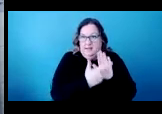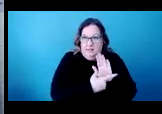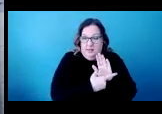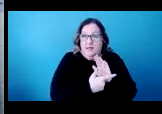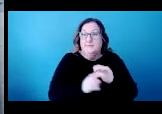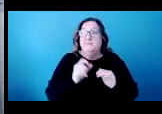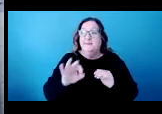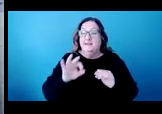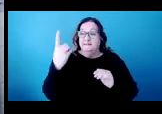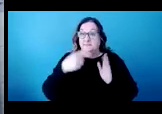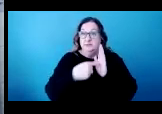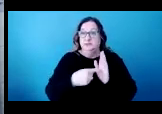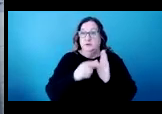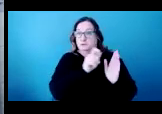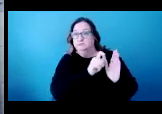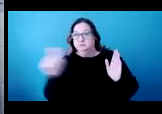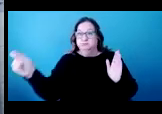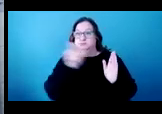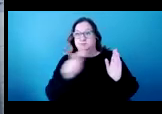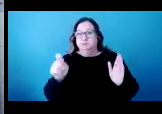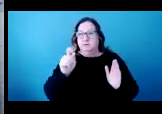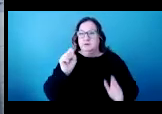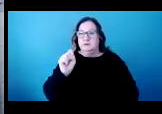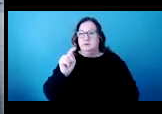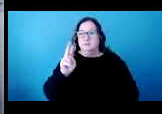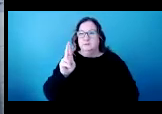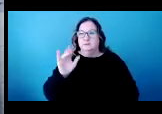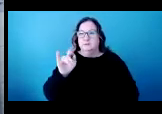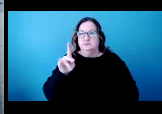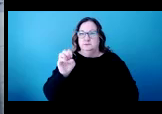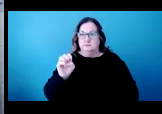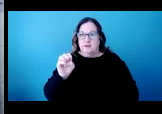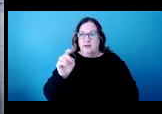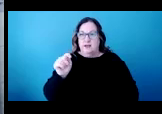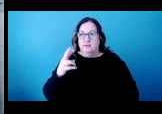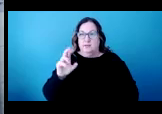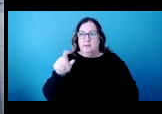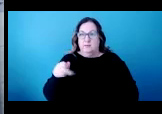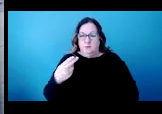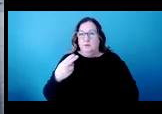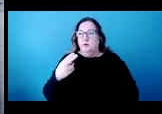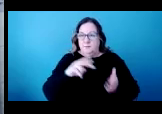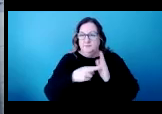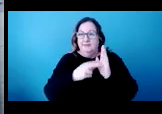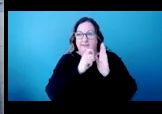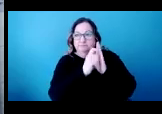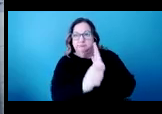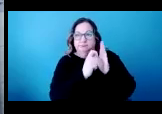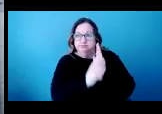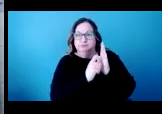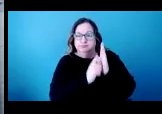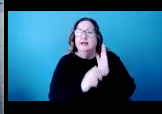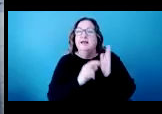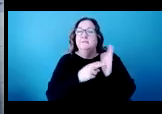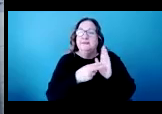And if we have time at the end, I'll show you guys the website so that you can kind of see what this looks like in real